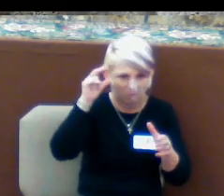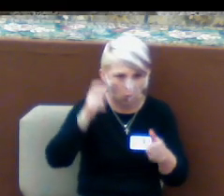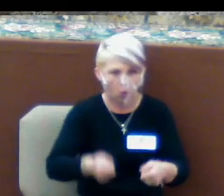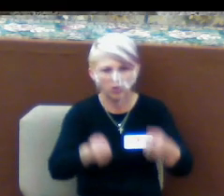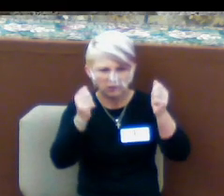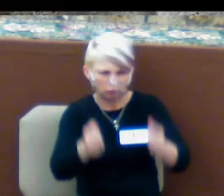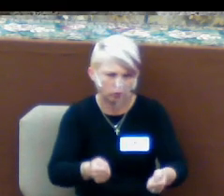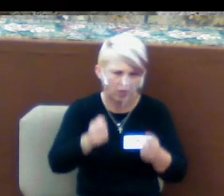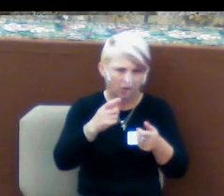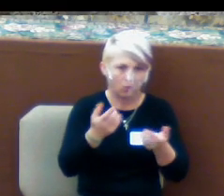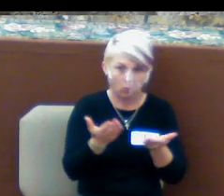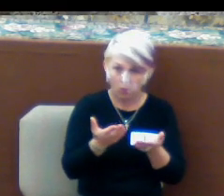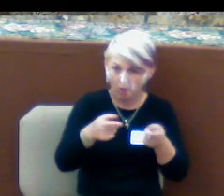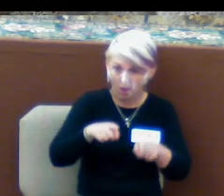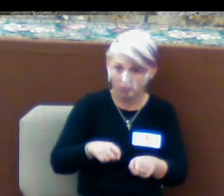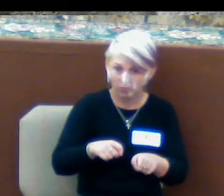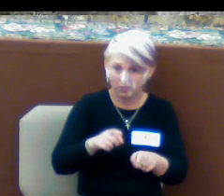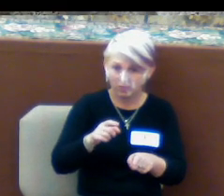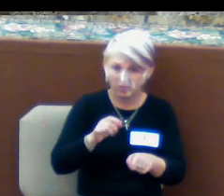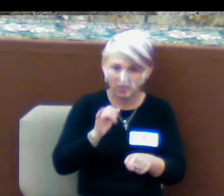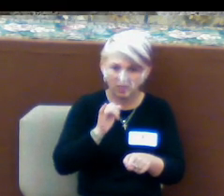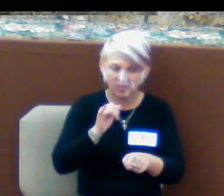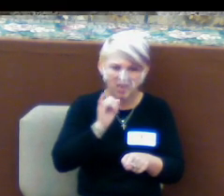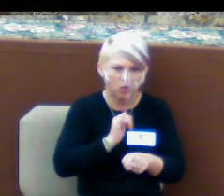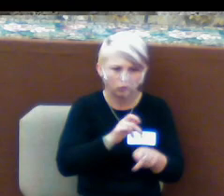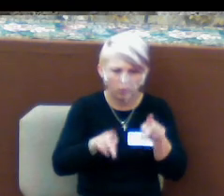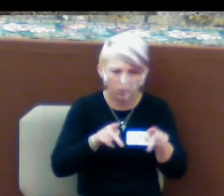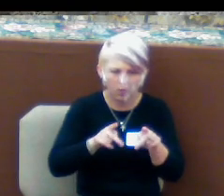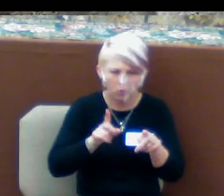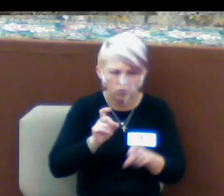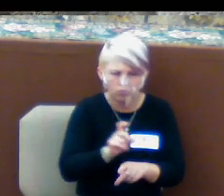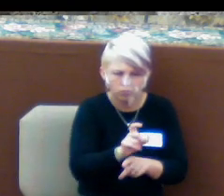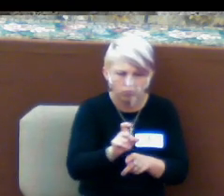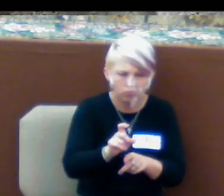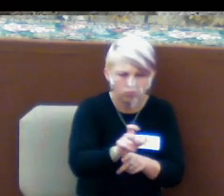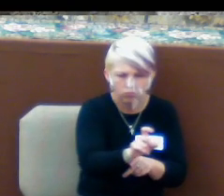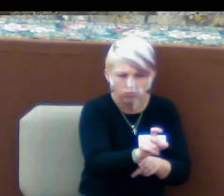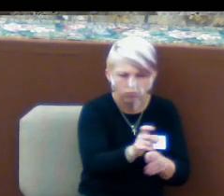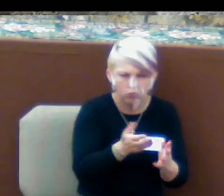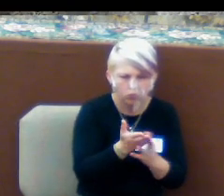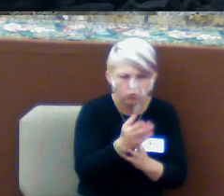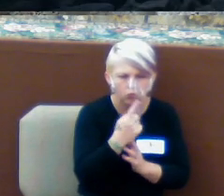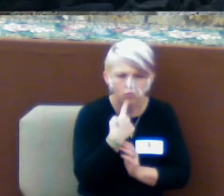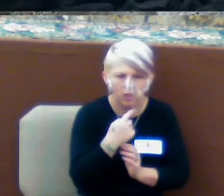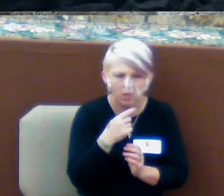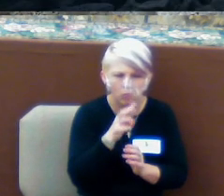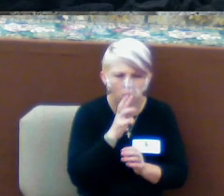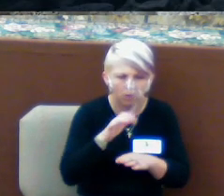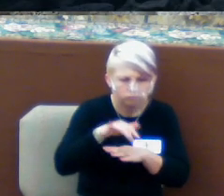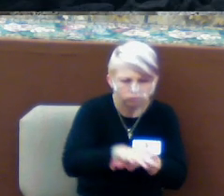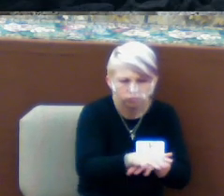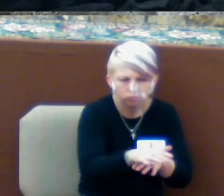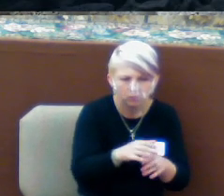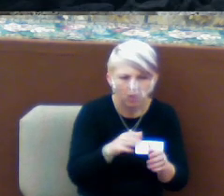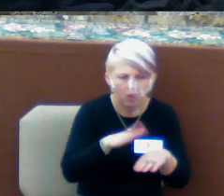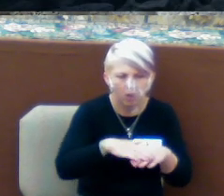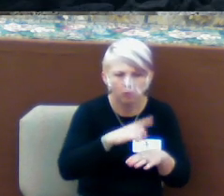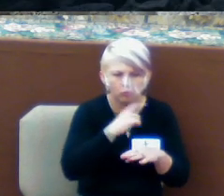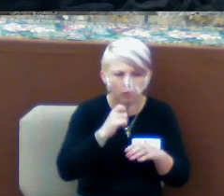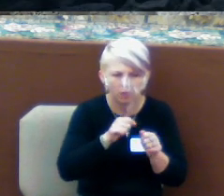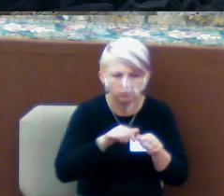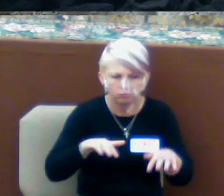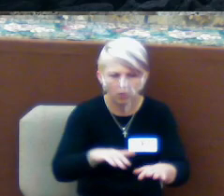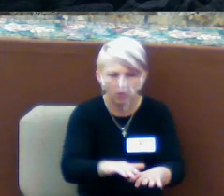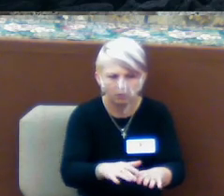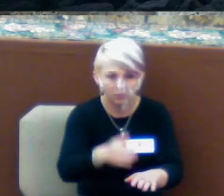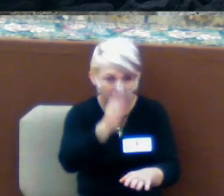happened? Israelites walked through the Red Sea on dry ground. God knows how